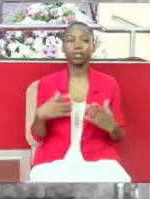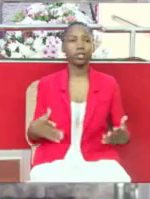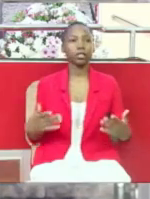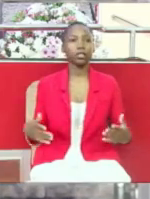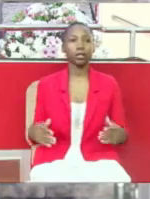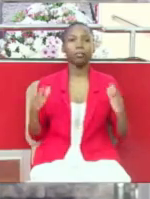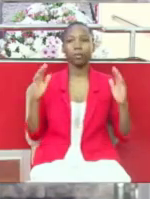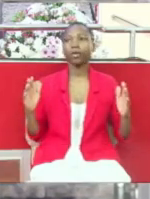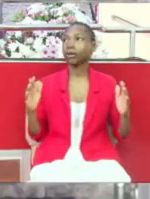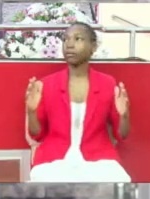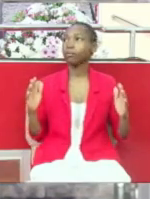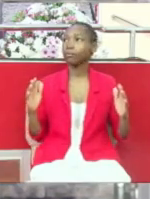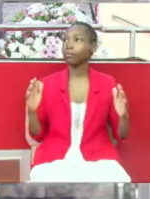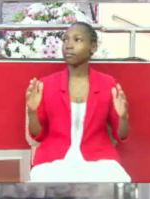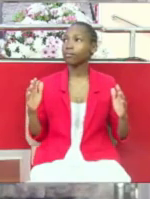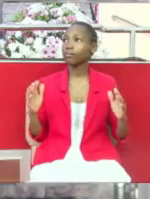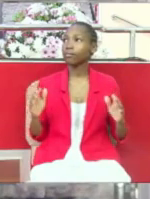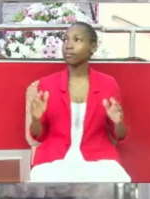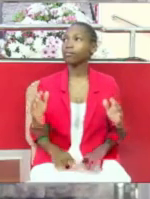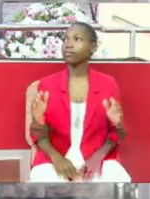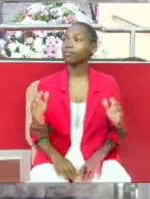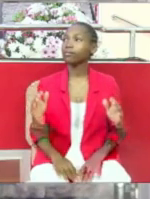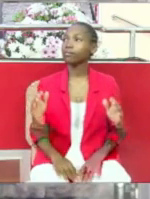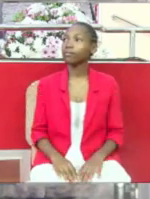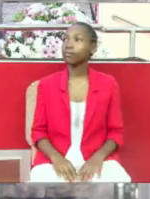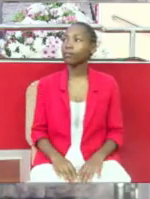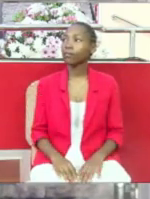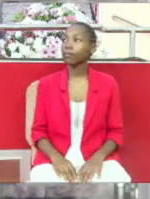your coat. Na hivyo basi kuiweka chini. You see,